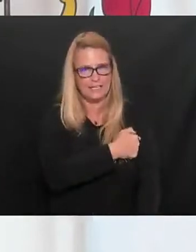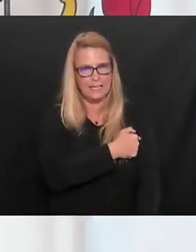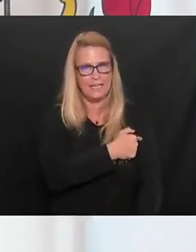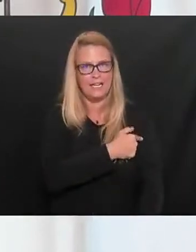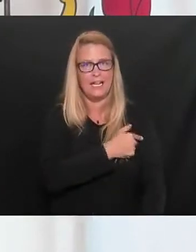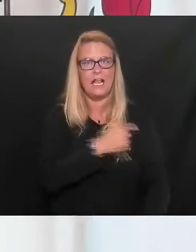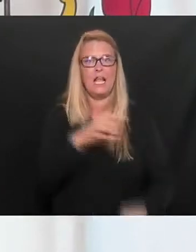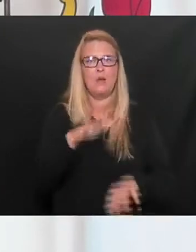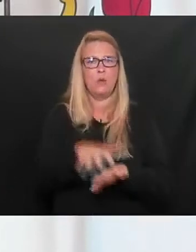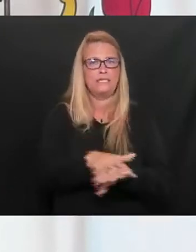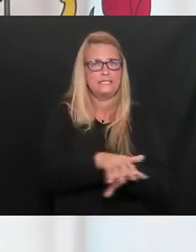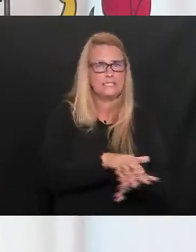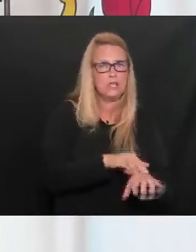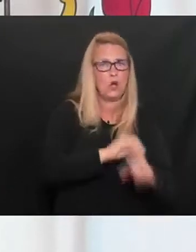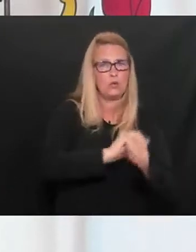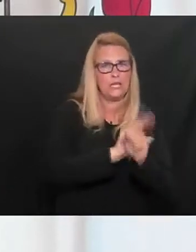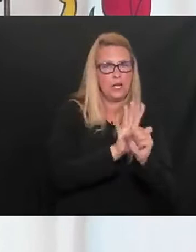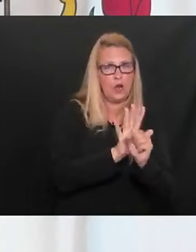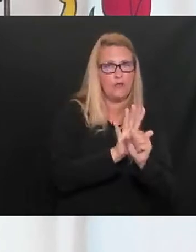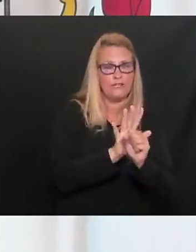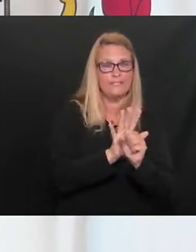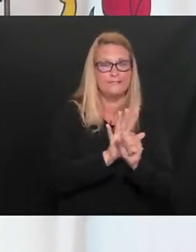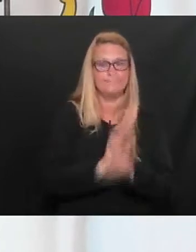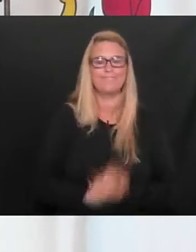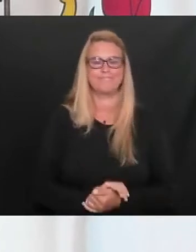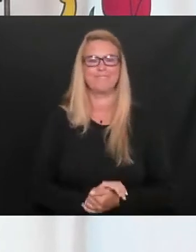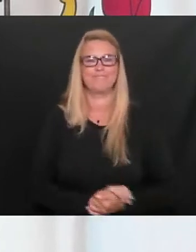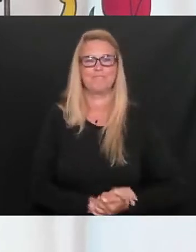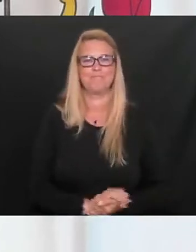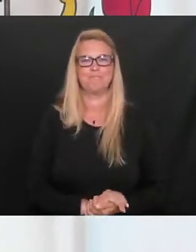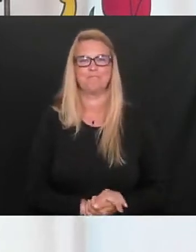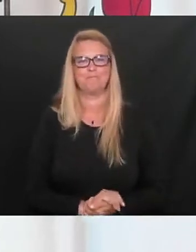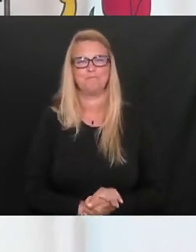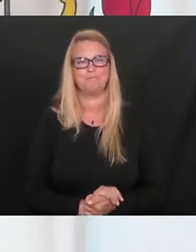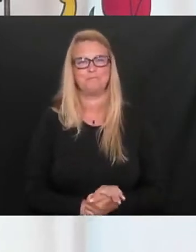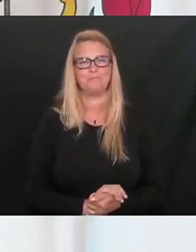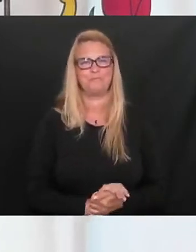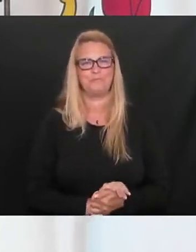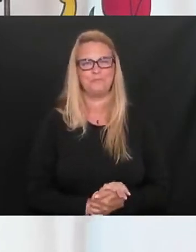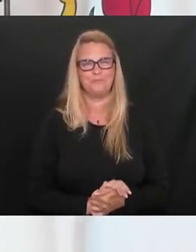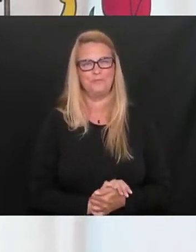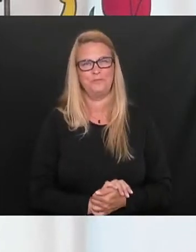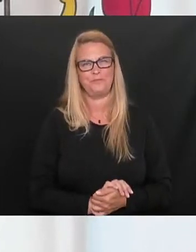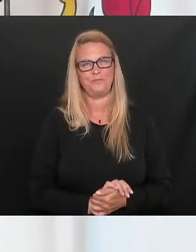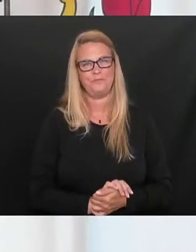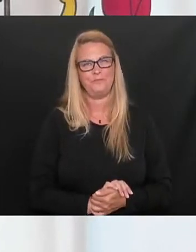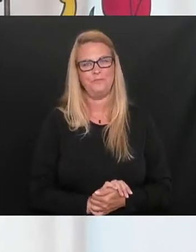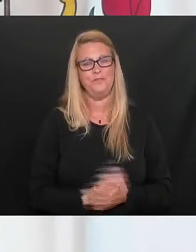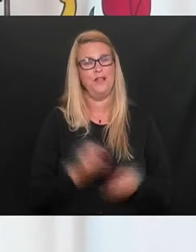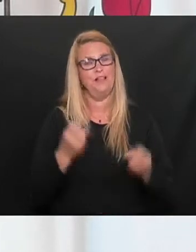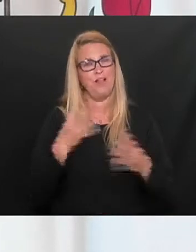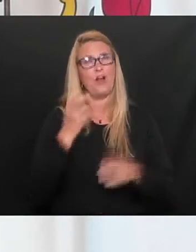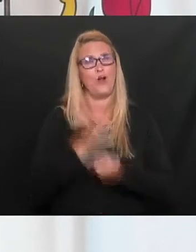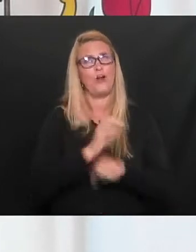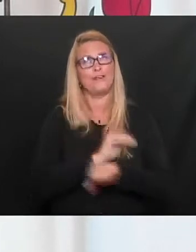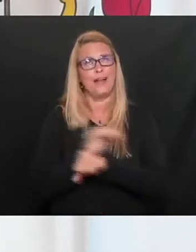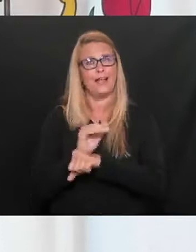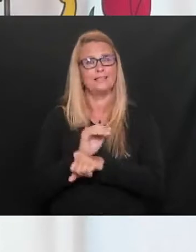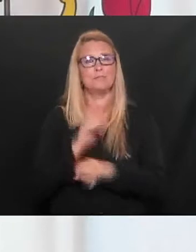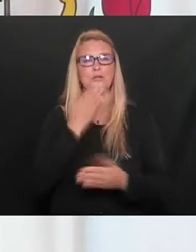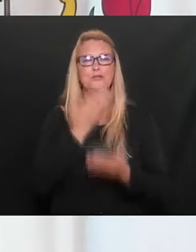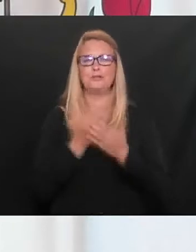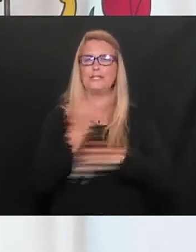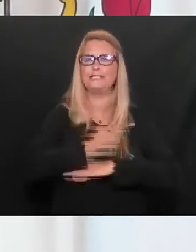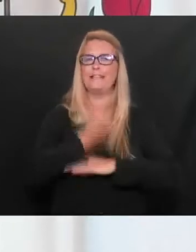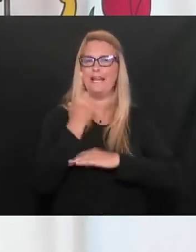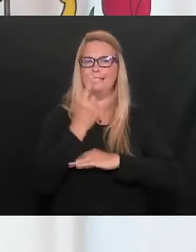slowed and stopped this killer. So you know, a lot of tough nights, but a really good day coming up